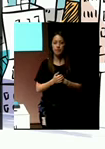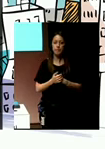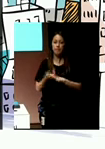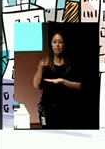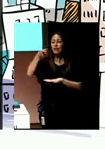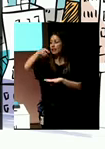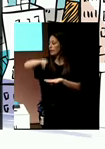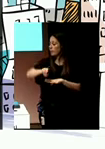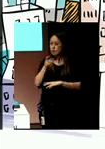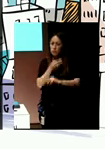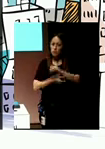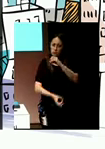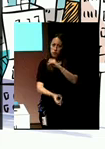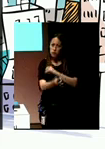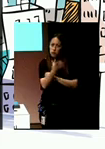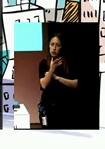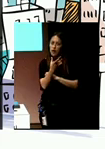and he